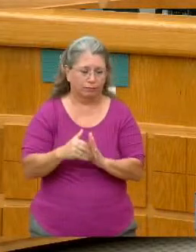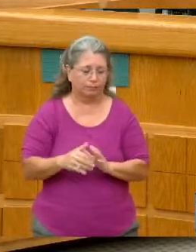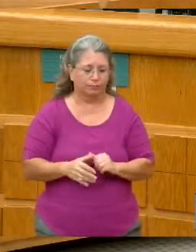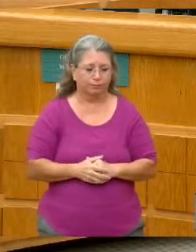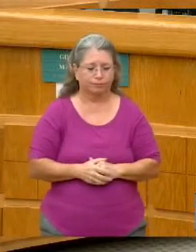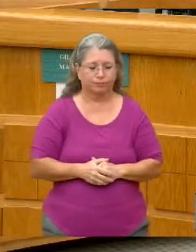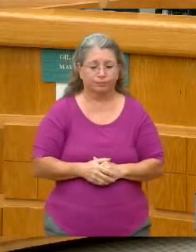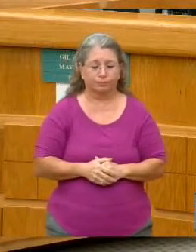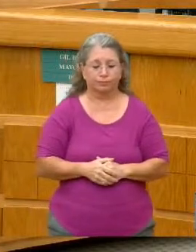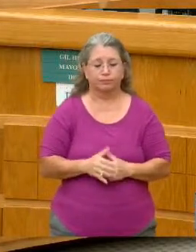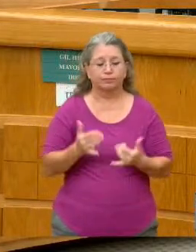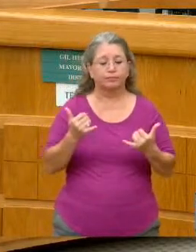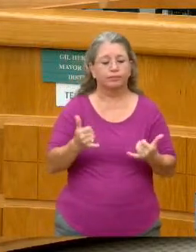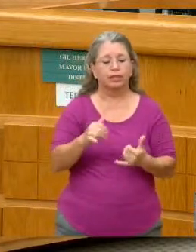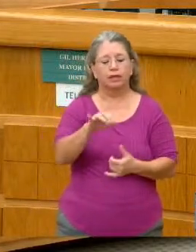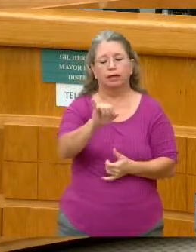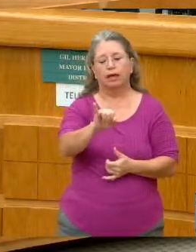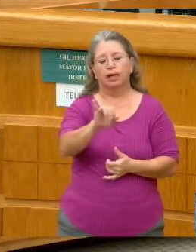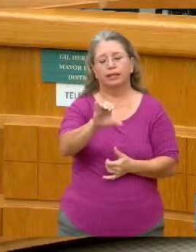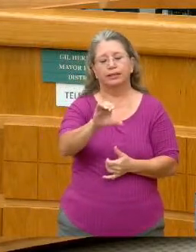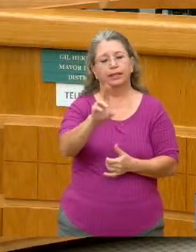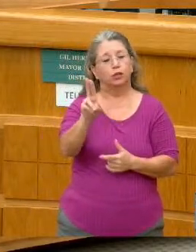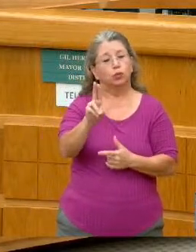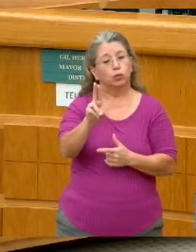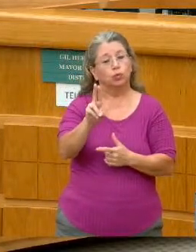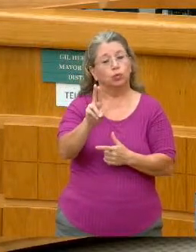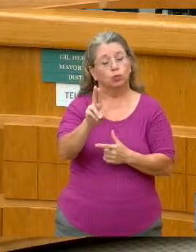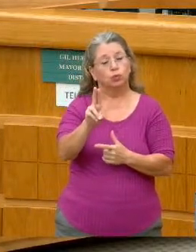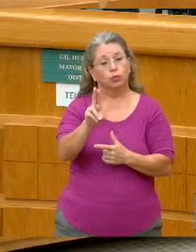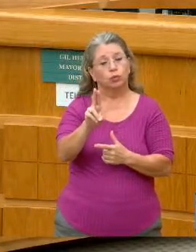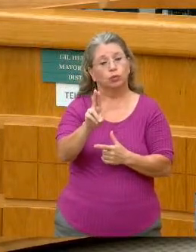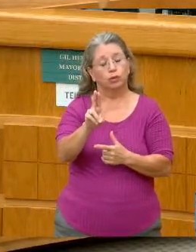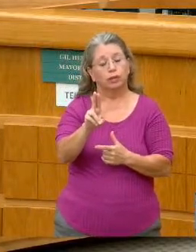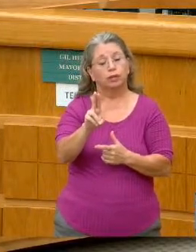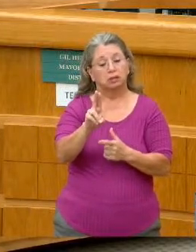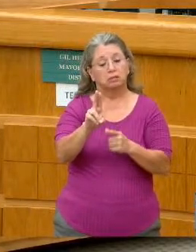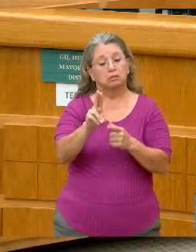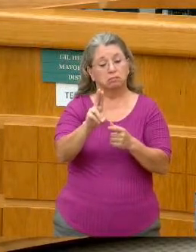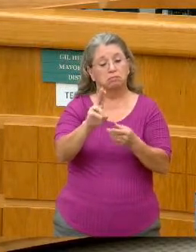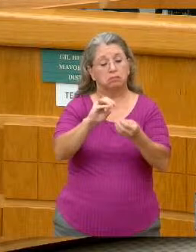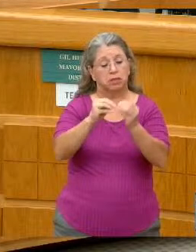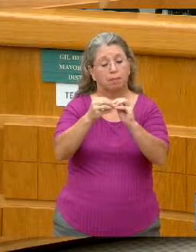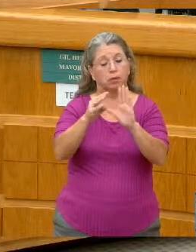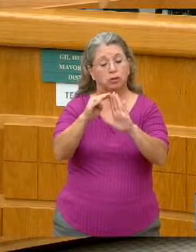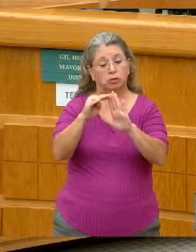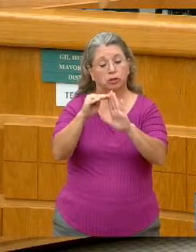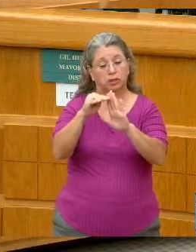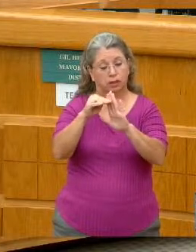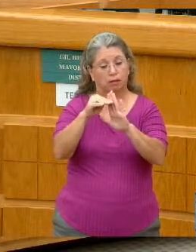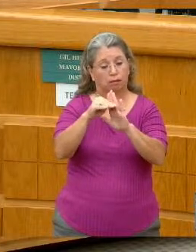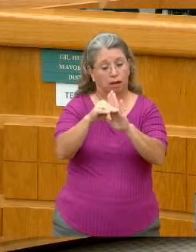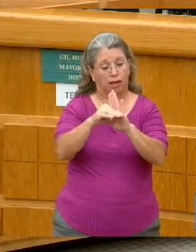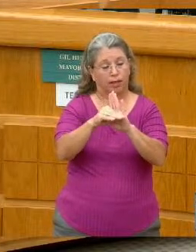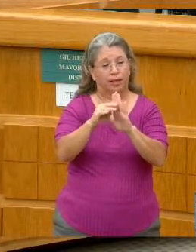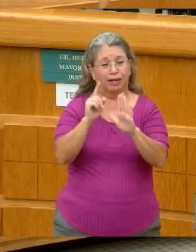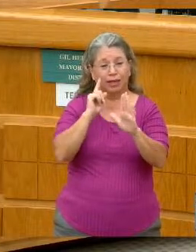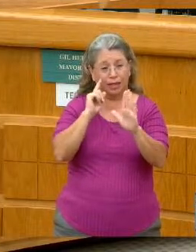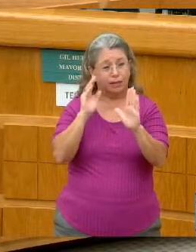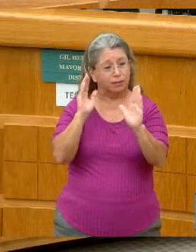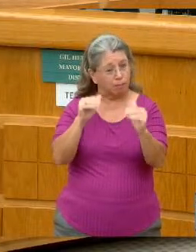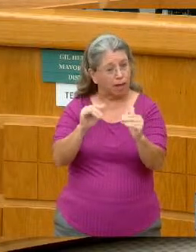for the ICUs, again, we have a decline, so that's good, and we expect this decline is going to